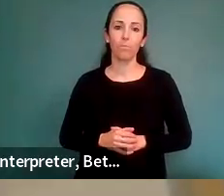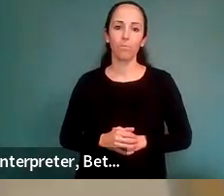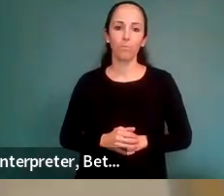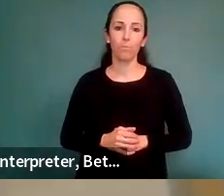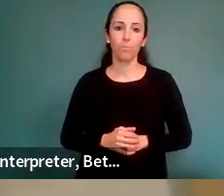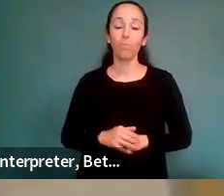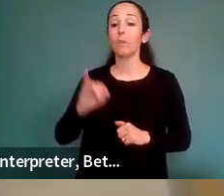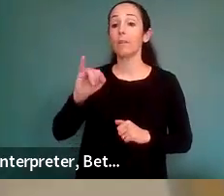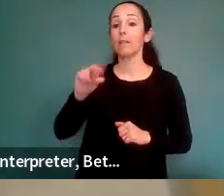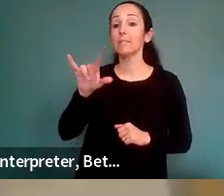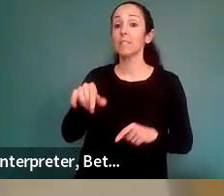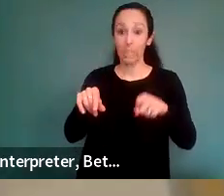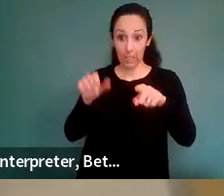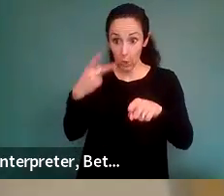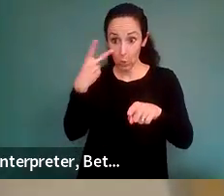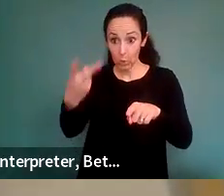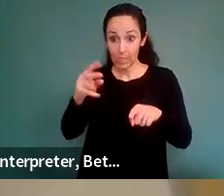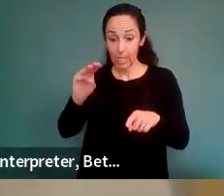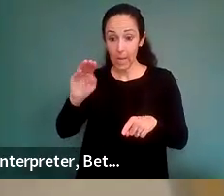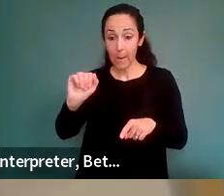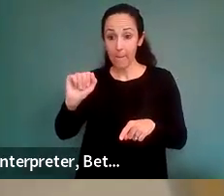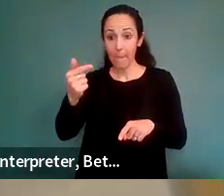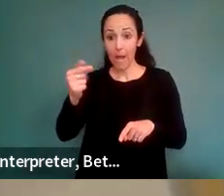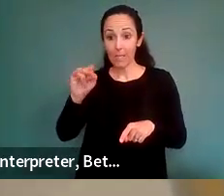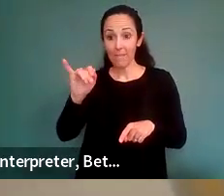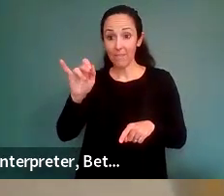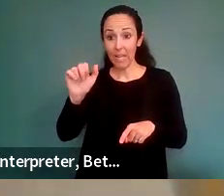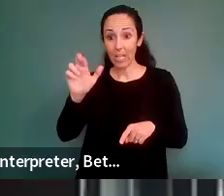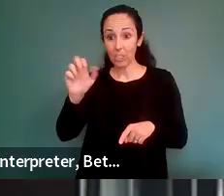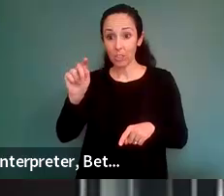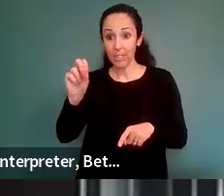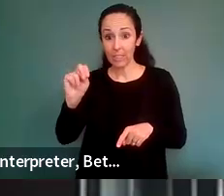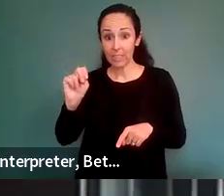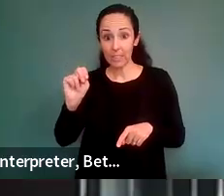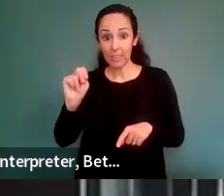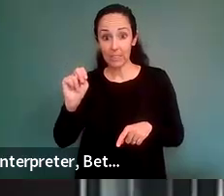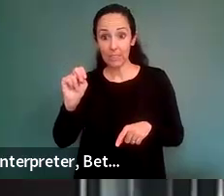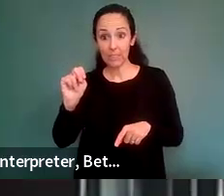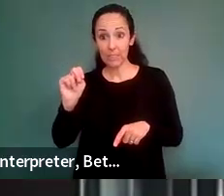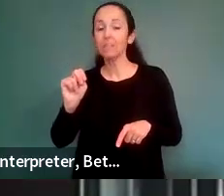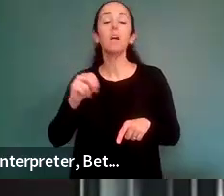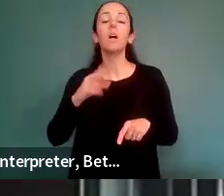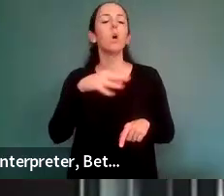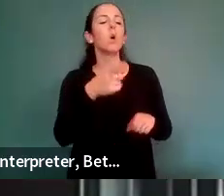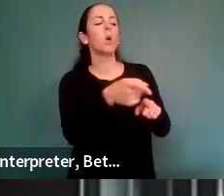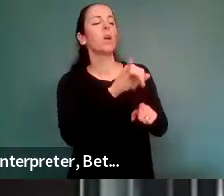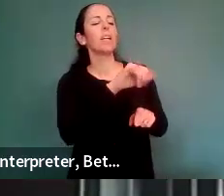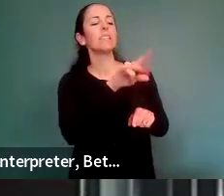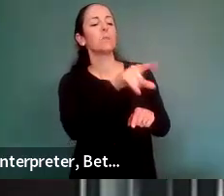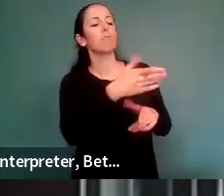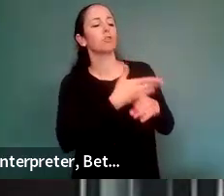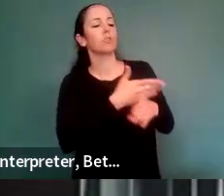Now, are you able to see magnification on your end, Lewis? Or You need to screen share.